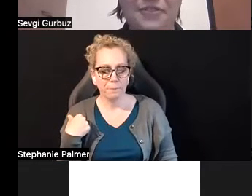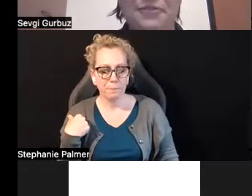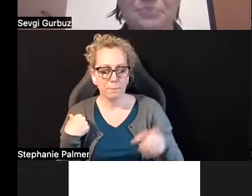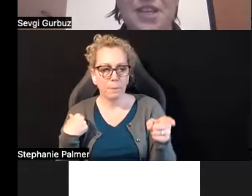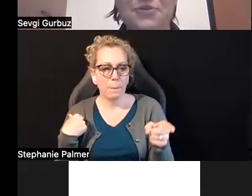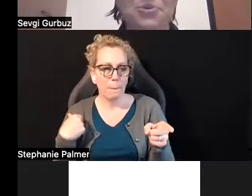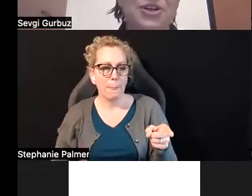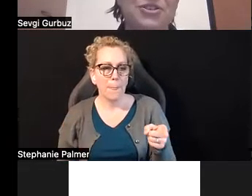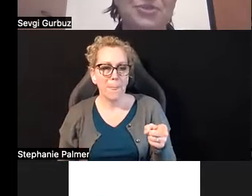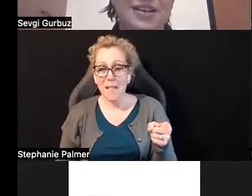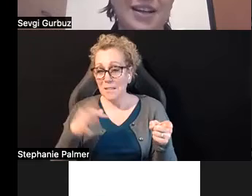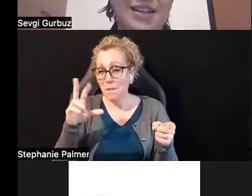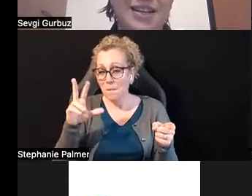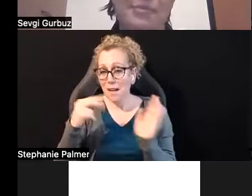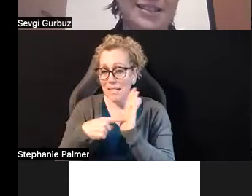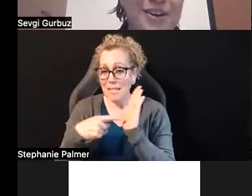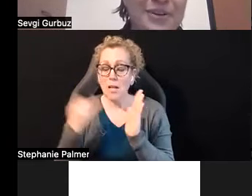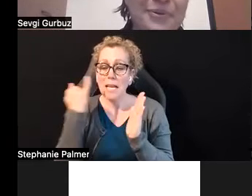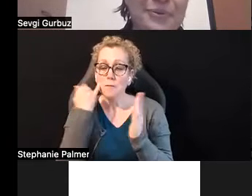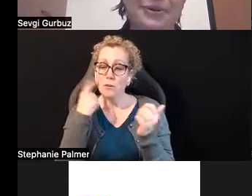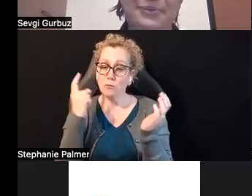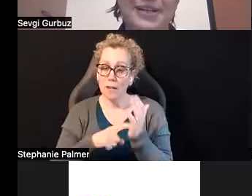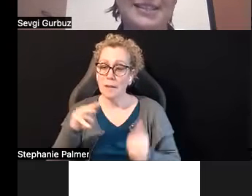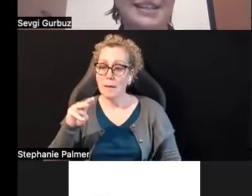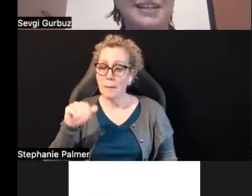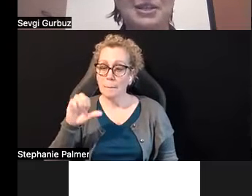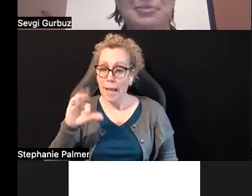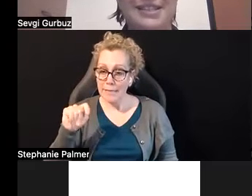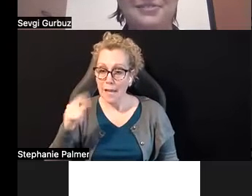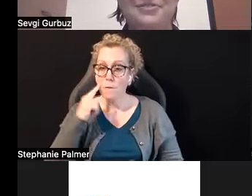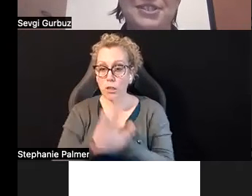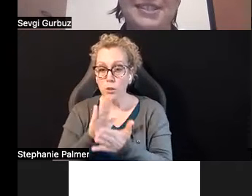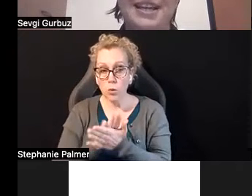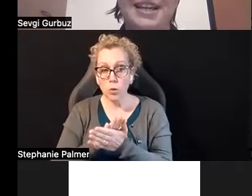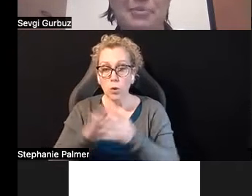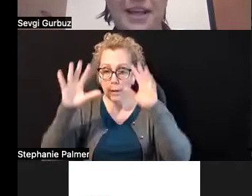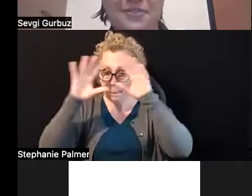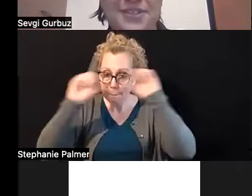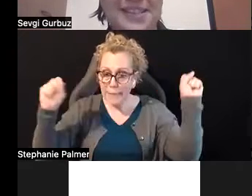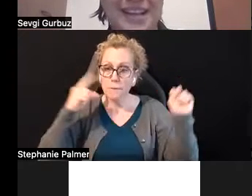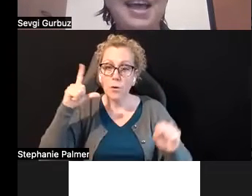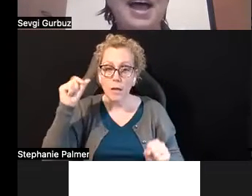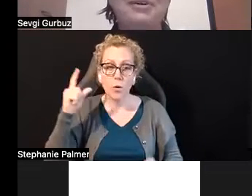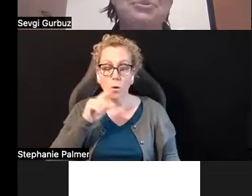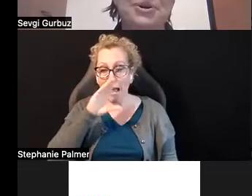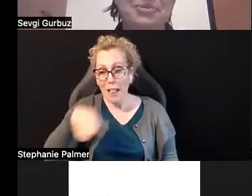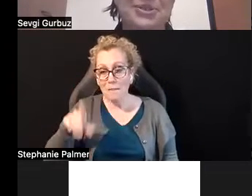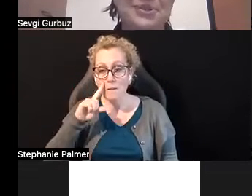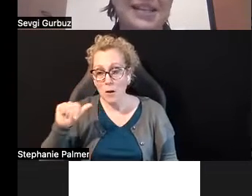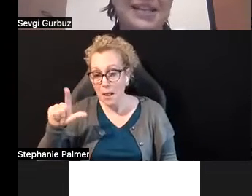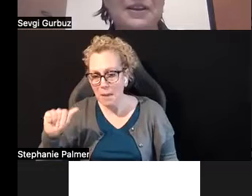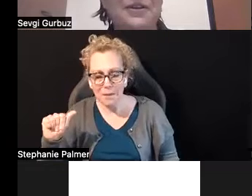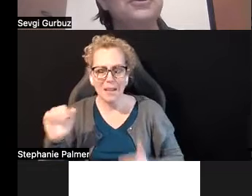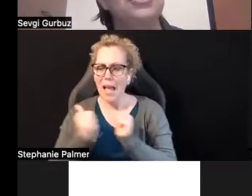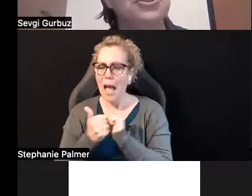case of, if we wanted to recognize our mascot, whether it was the Gallaudet bison versus the Alabama elephant, how would we go about